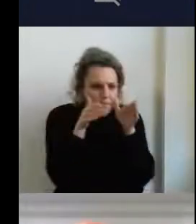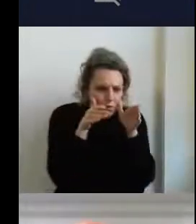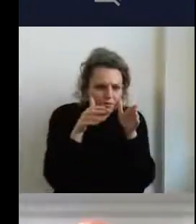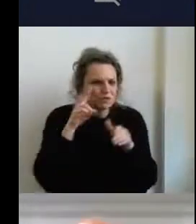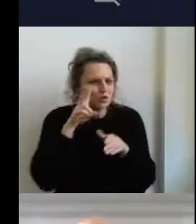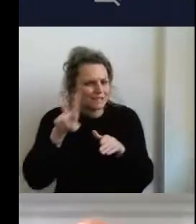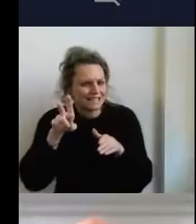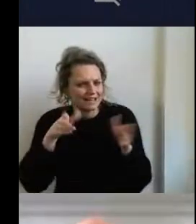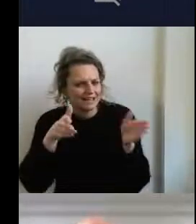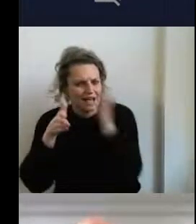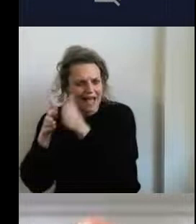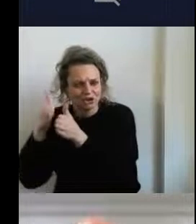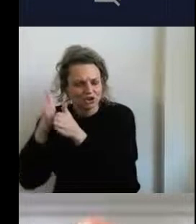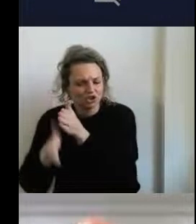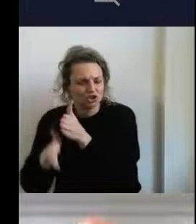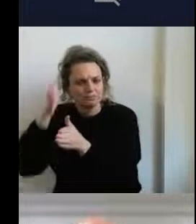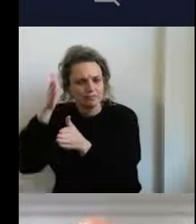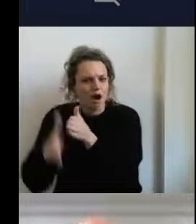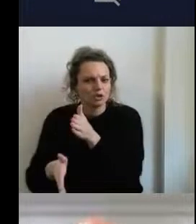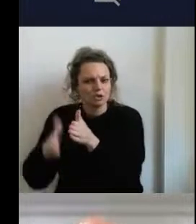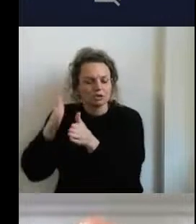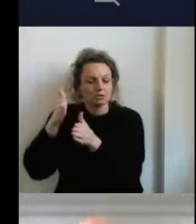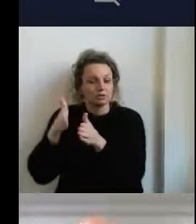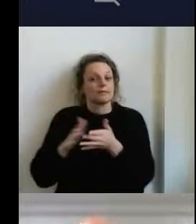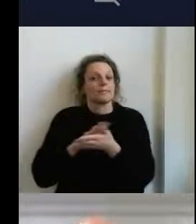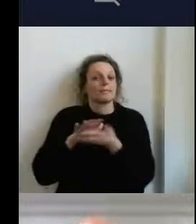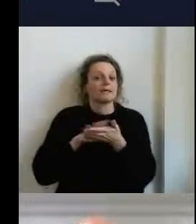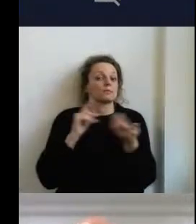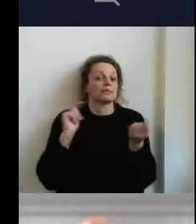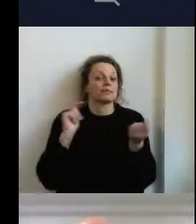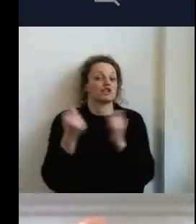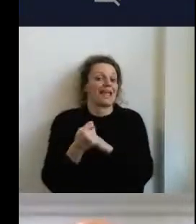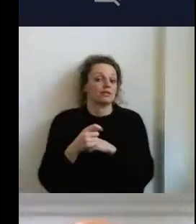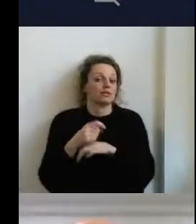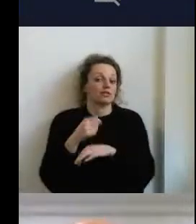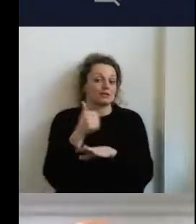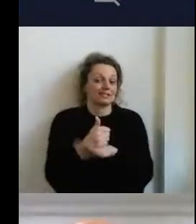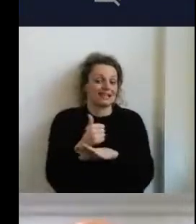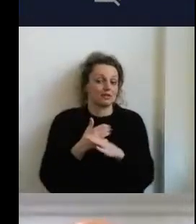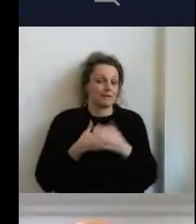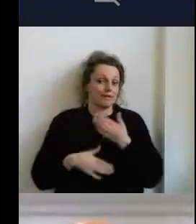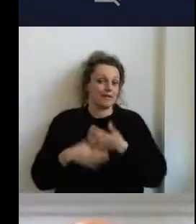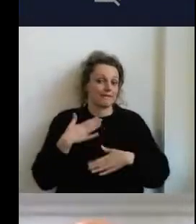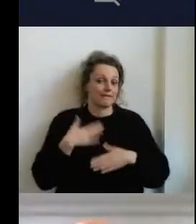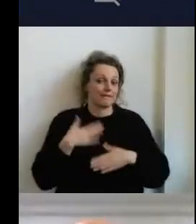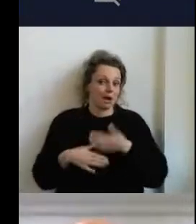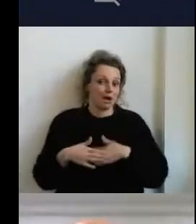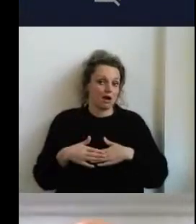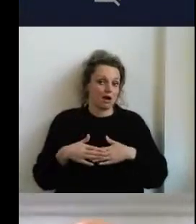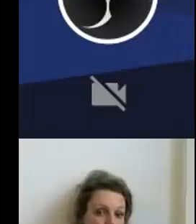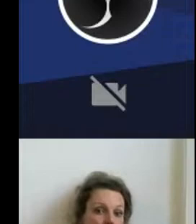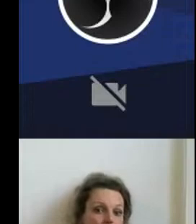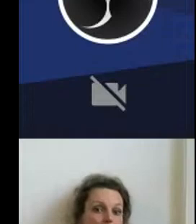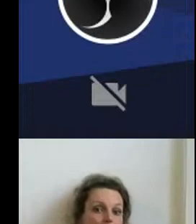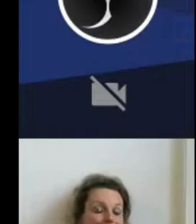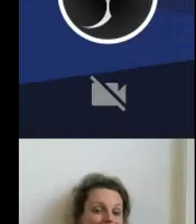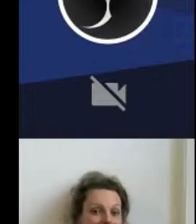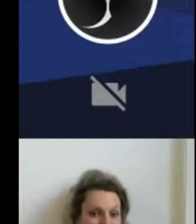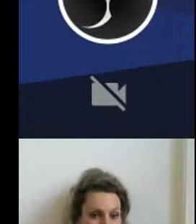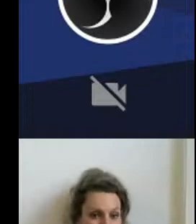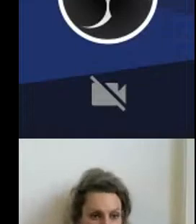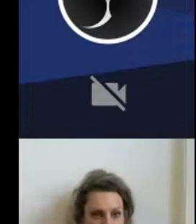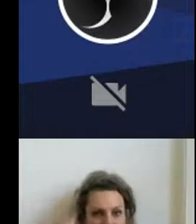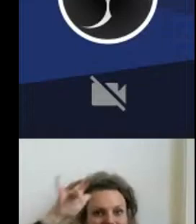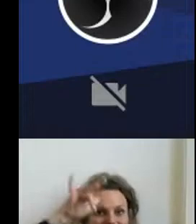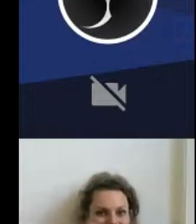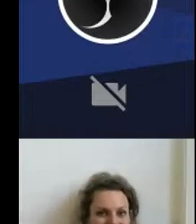what we did is we actually changed the default behavior so that the text cursor actually follows in the center now by default. So when you